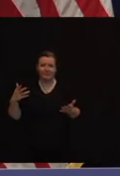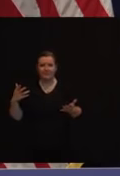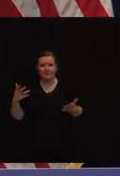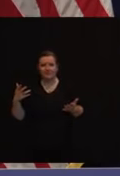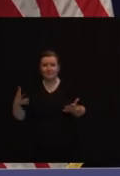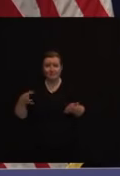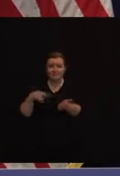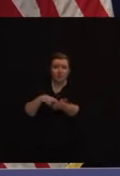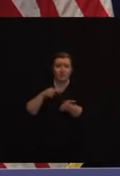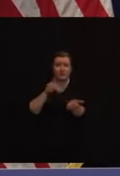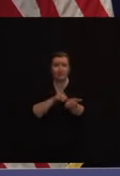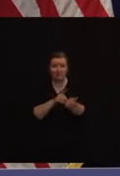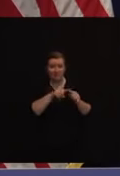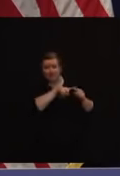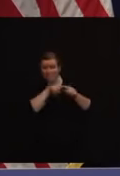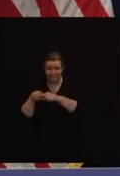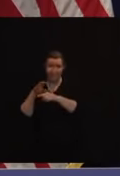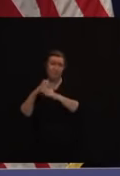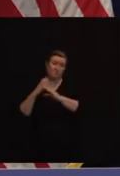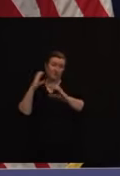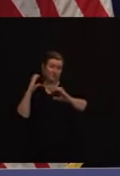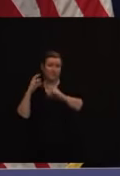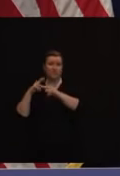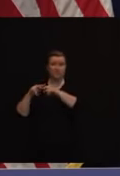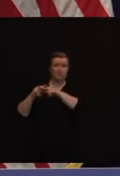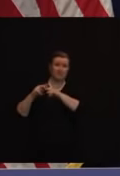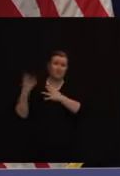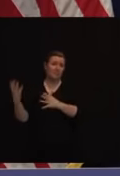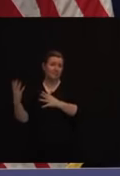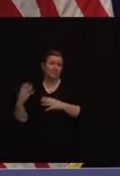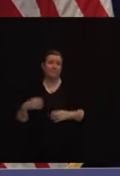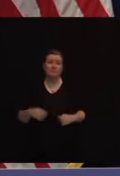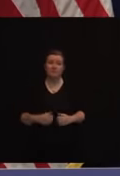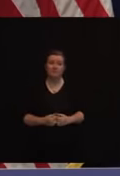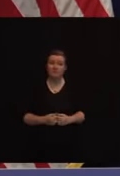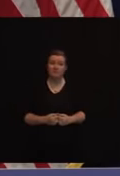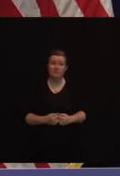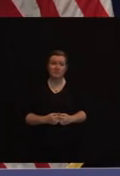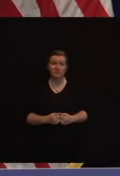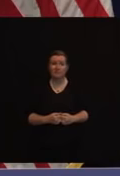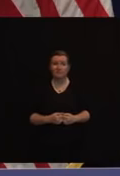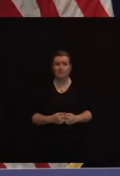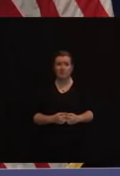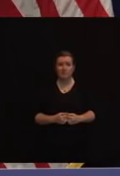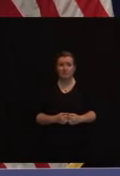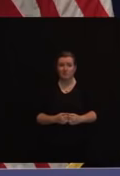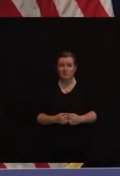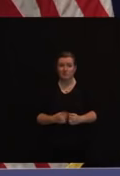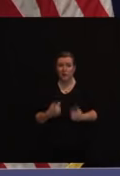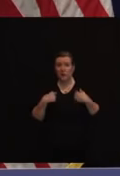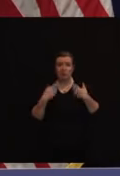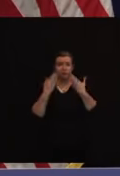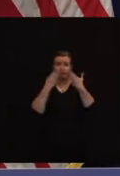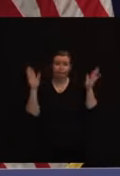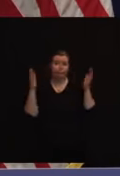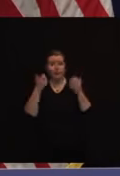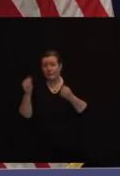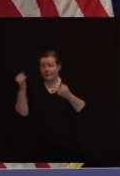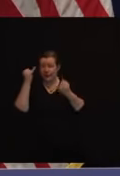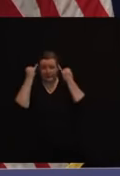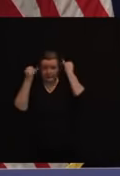that, that is outside of a rail car or a bus, I'm open-minded. I'm hoping, based on these